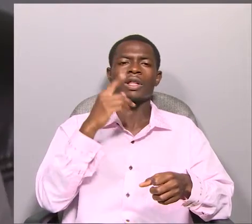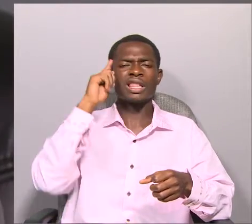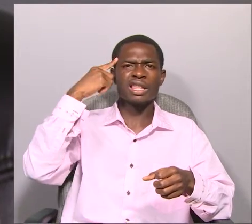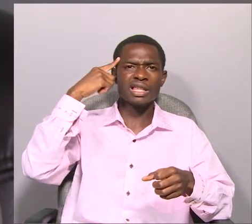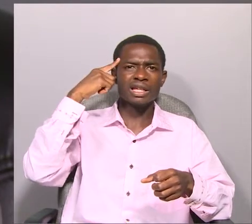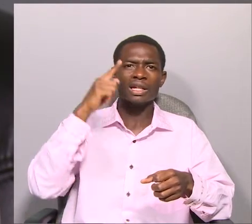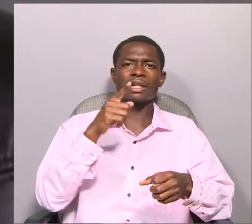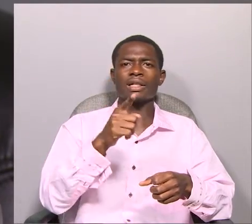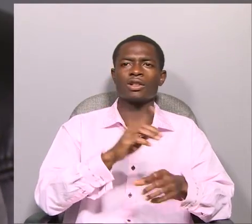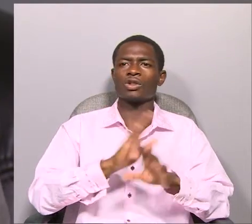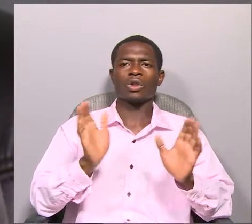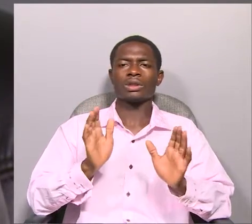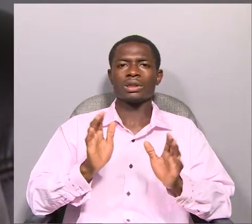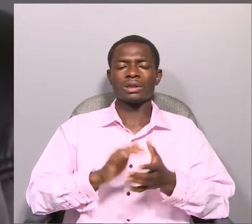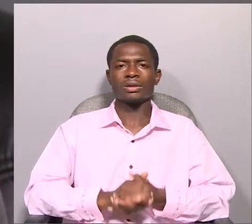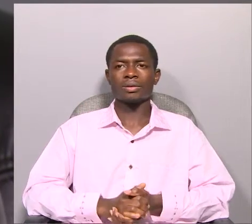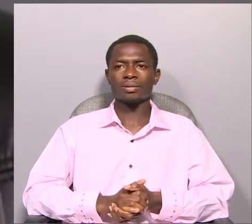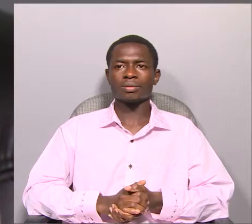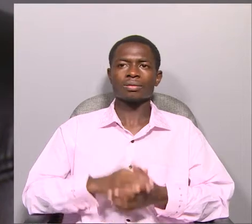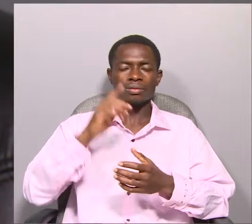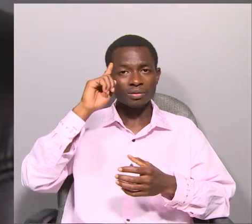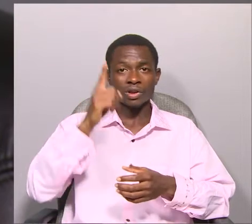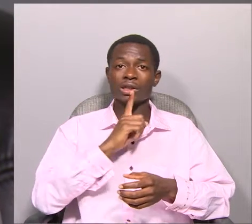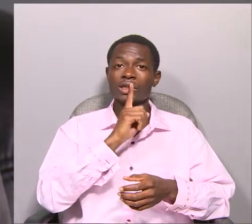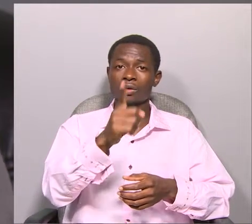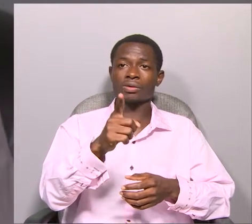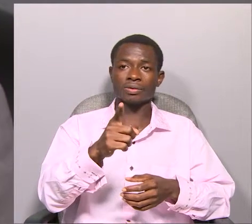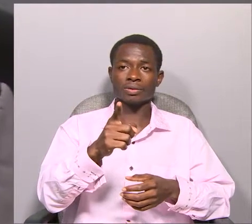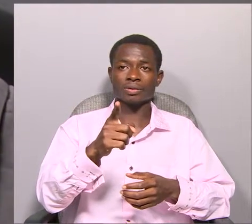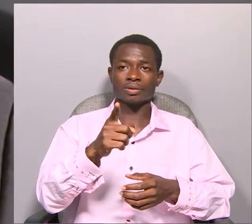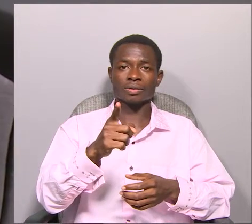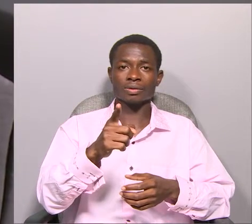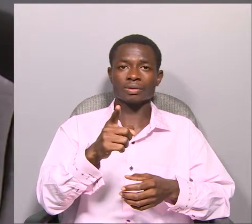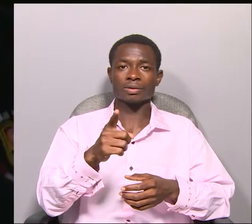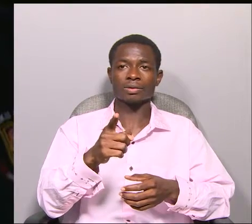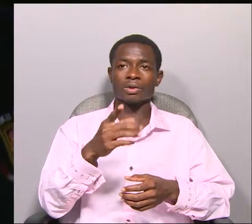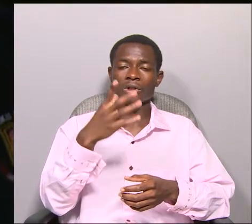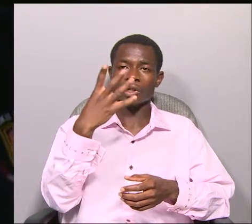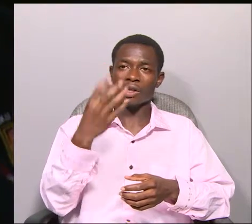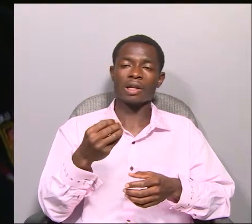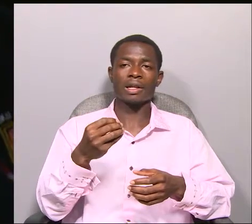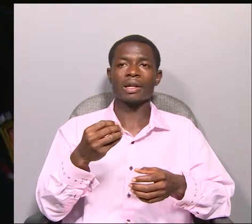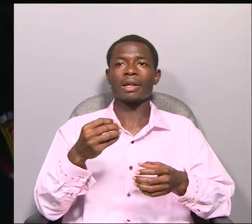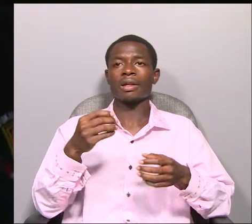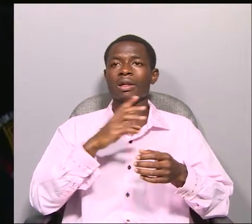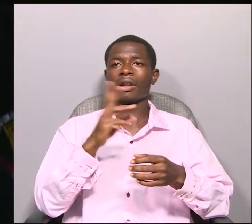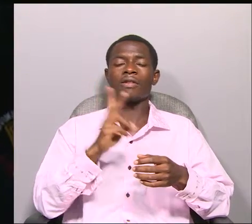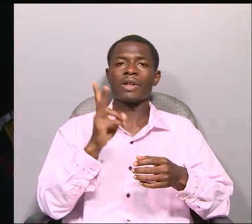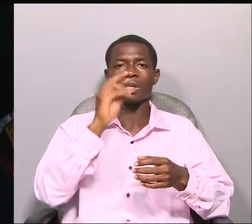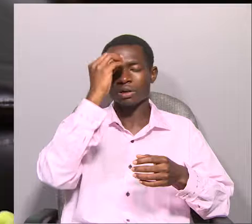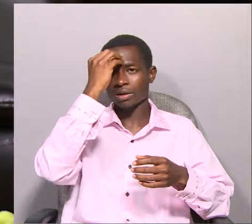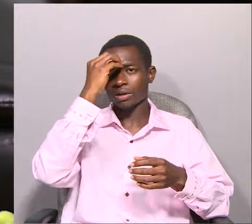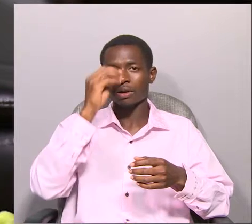But whether it was deliberately abused or people thought it was the way to do it, I don't know. But I can tell